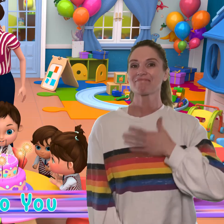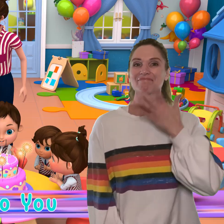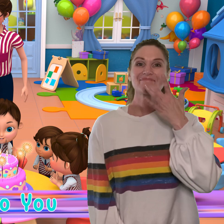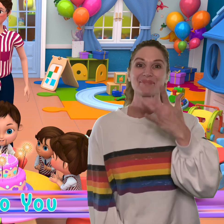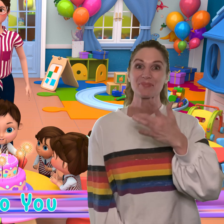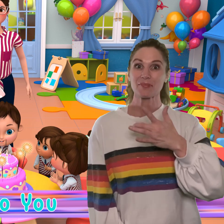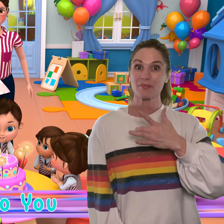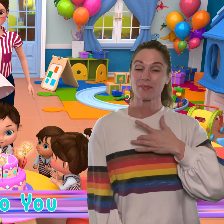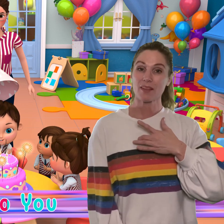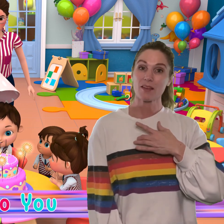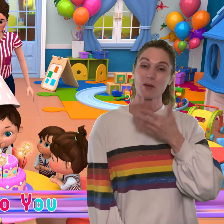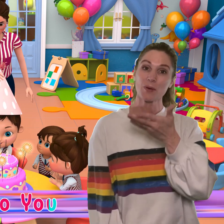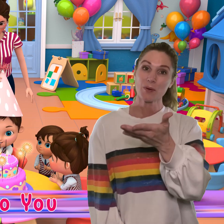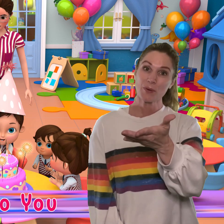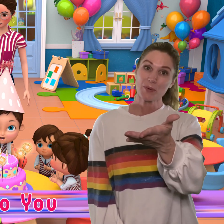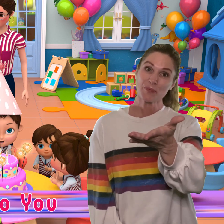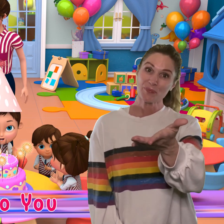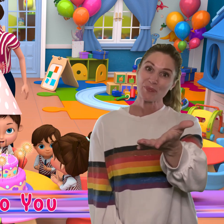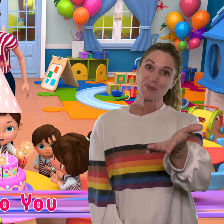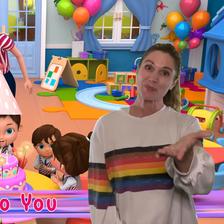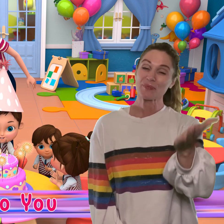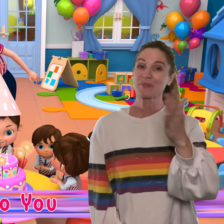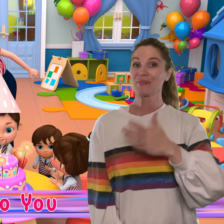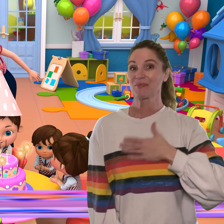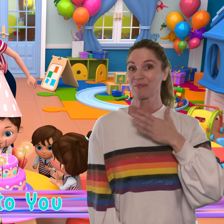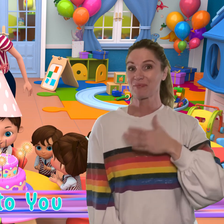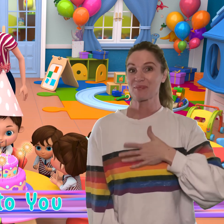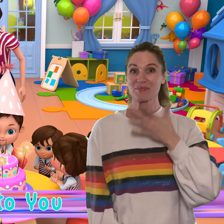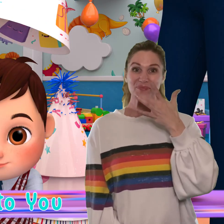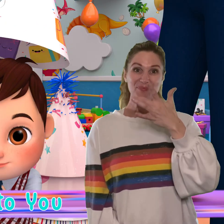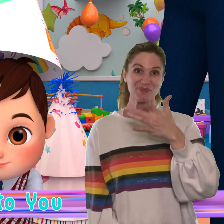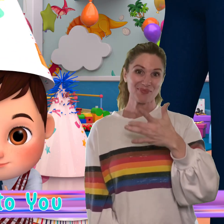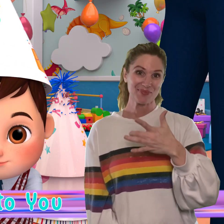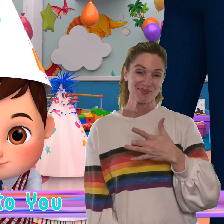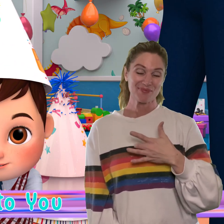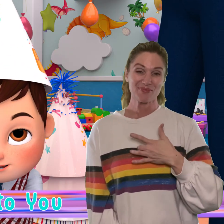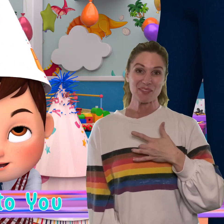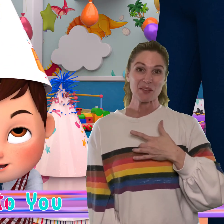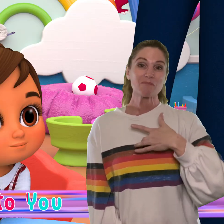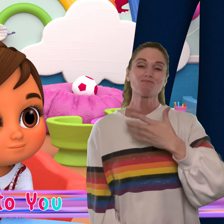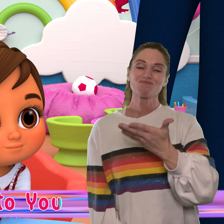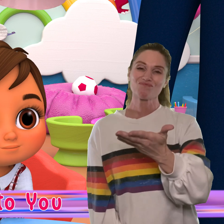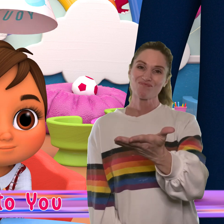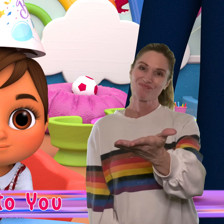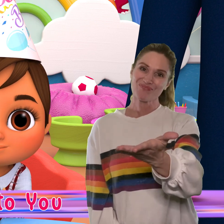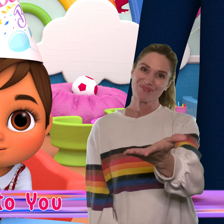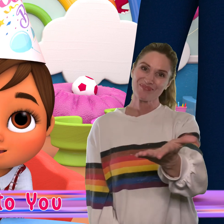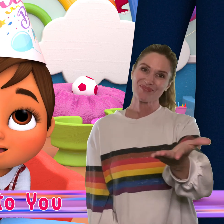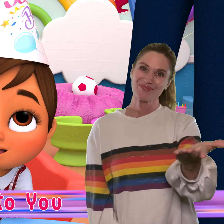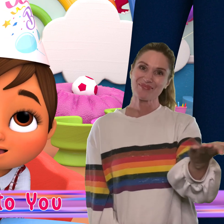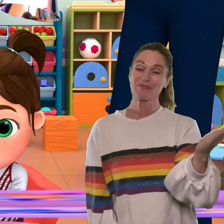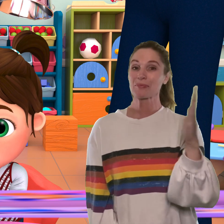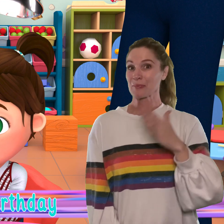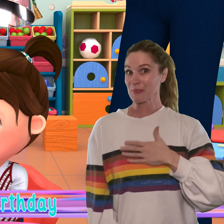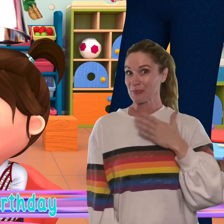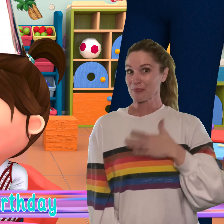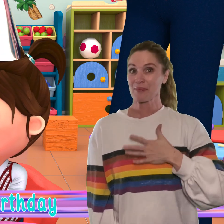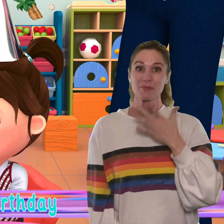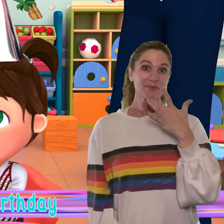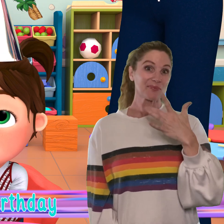happy birthday to you happy birthday to